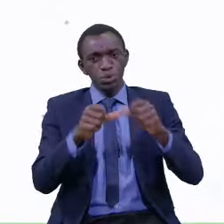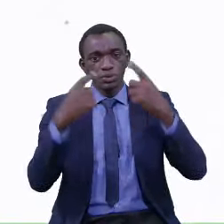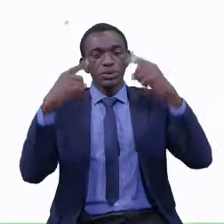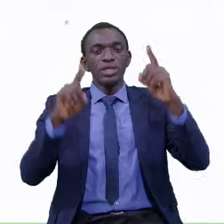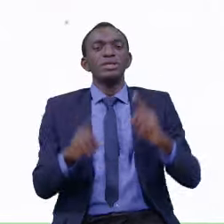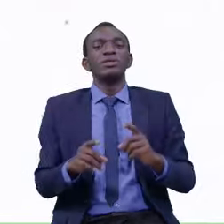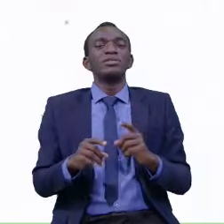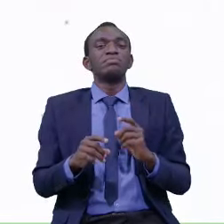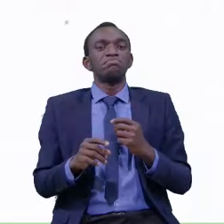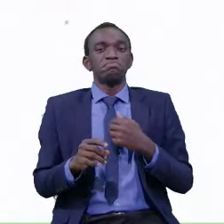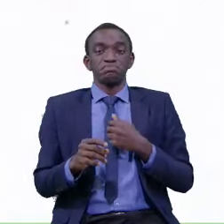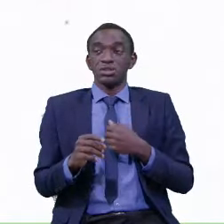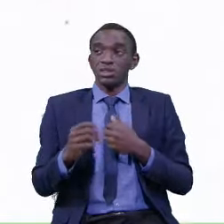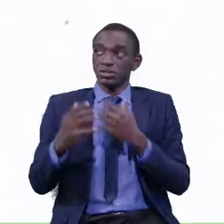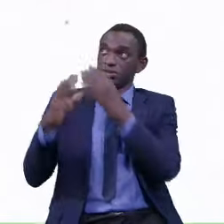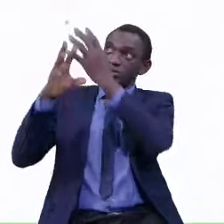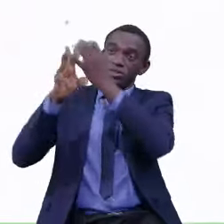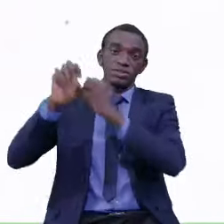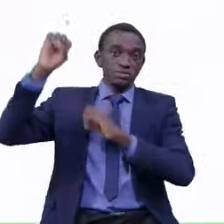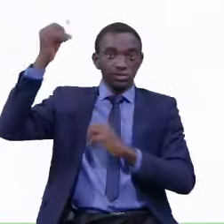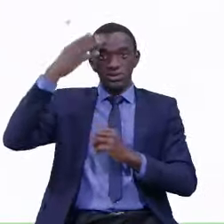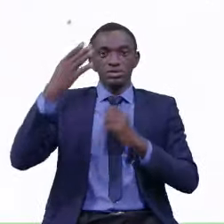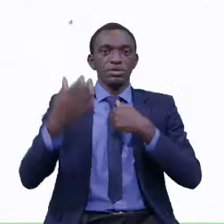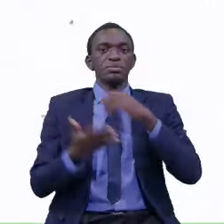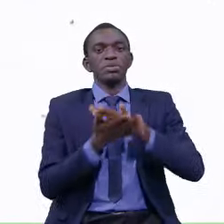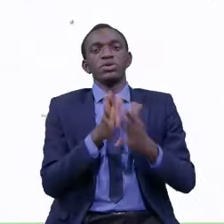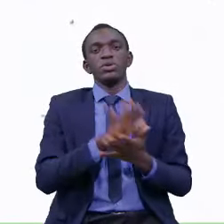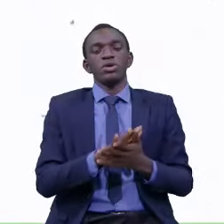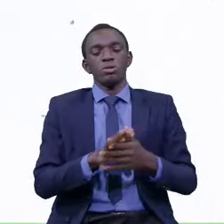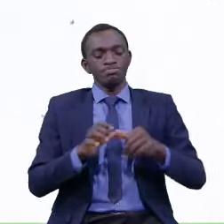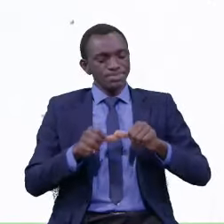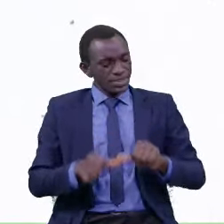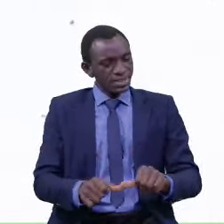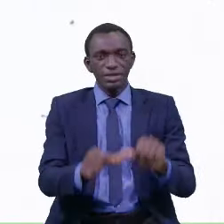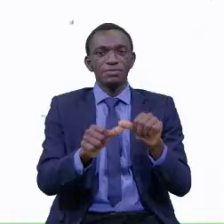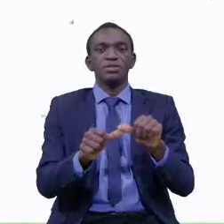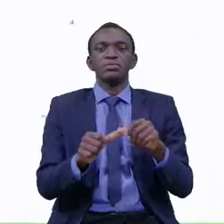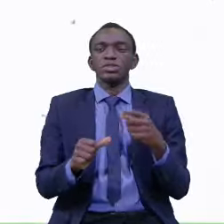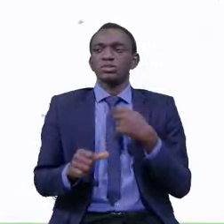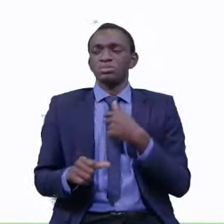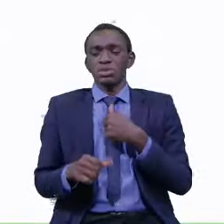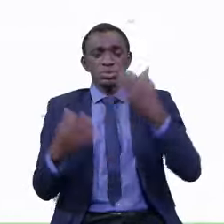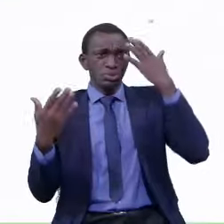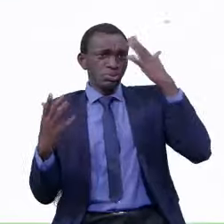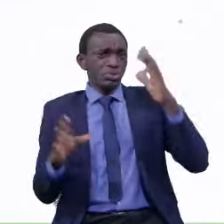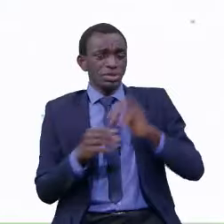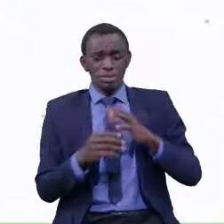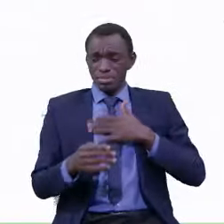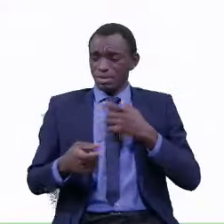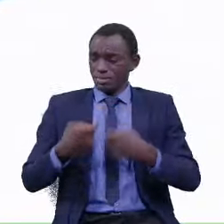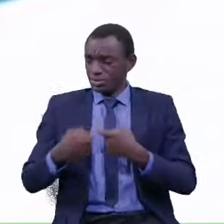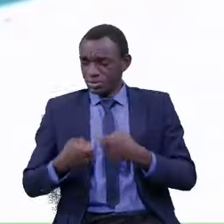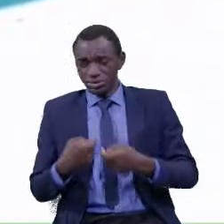and makes you steadfast. I do not know in my persecution, in my challenges,